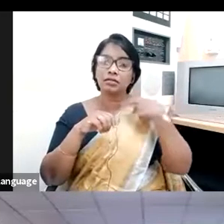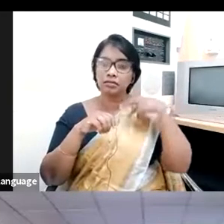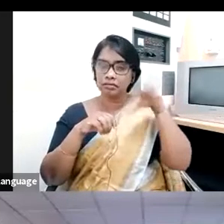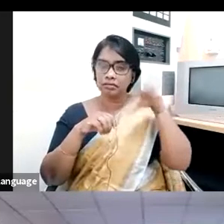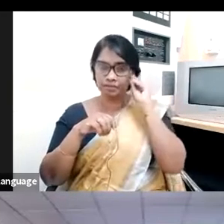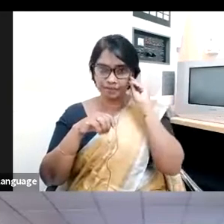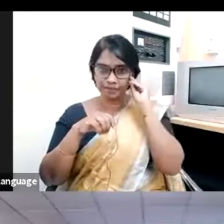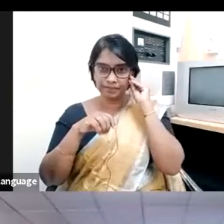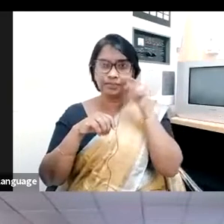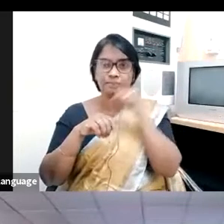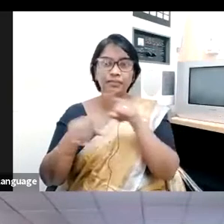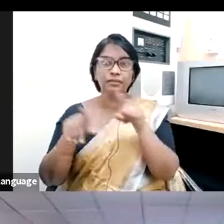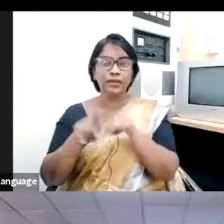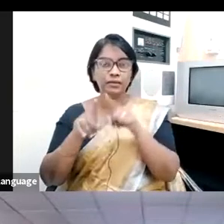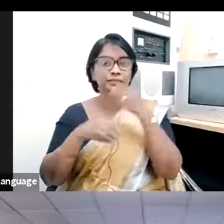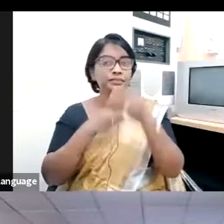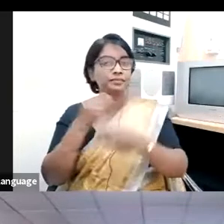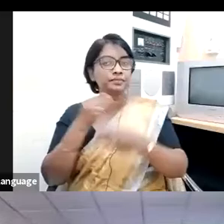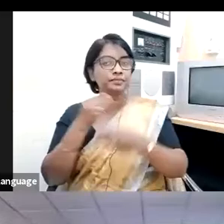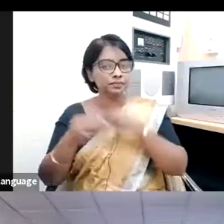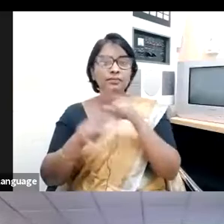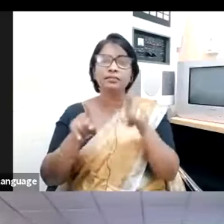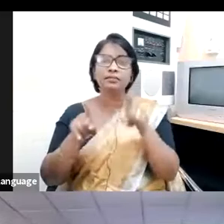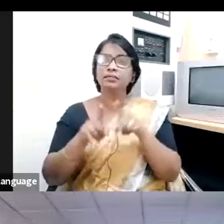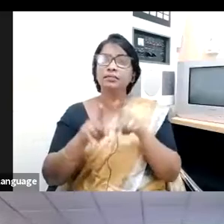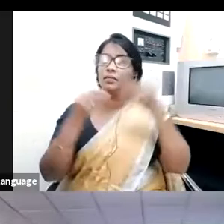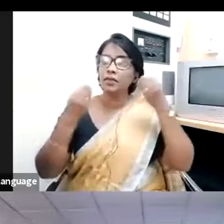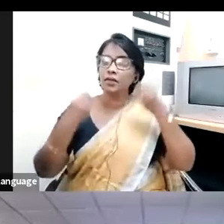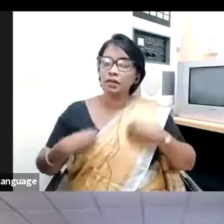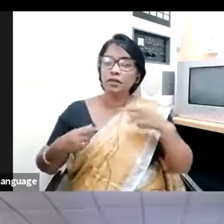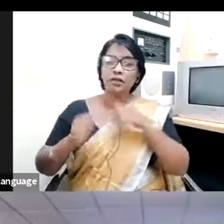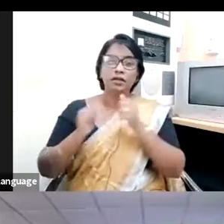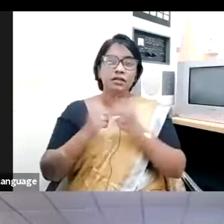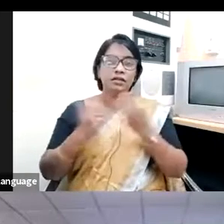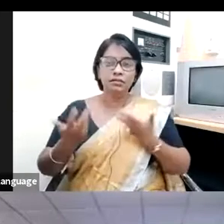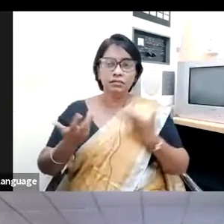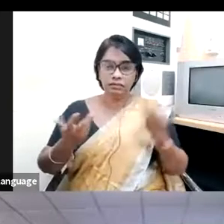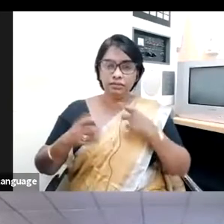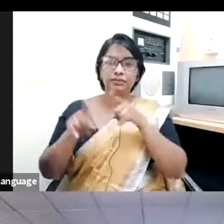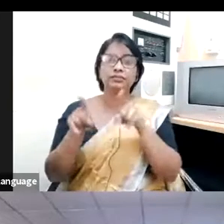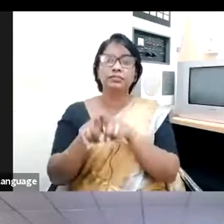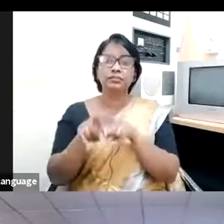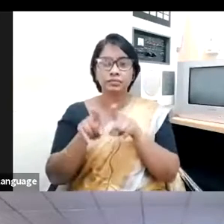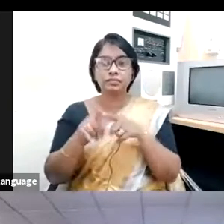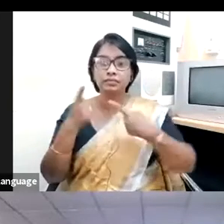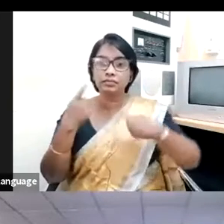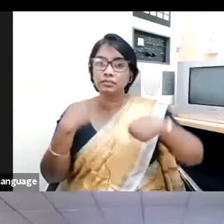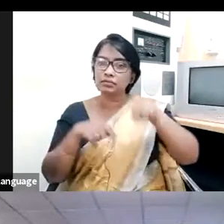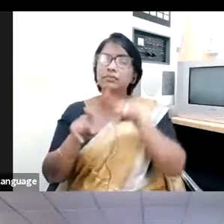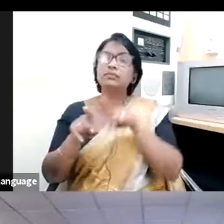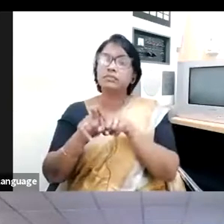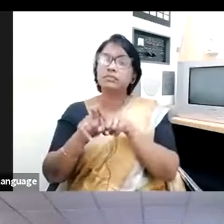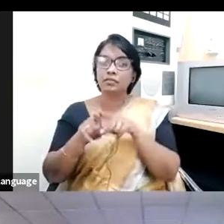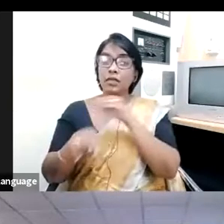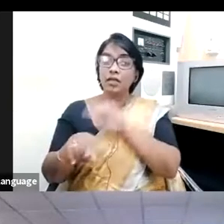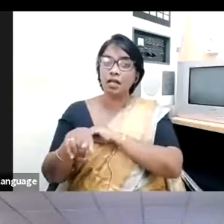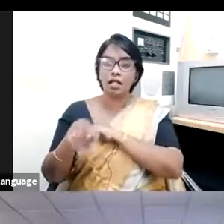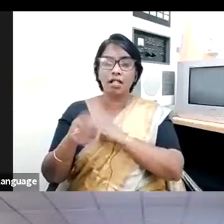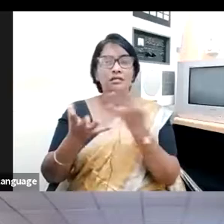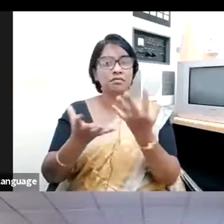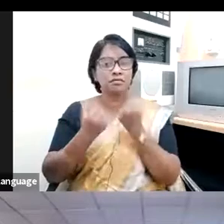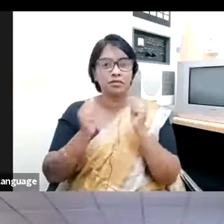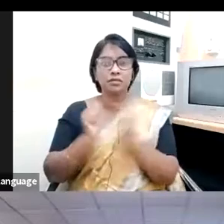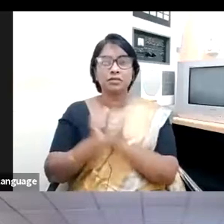a destroyed planet. So if everyone is planning to have fantastic profits, fantastic GDP growth, massive